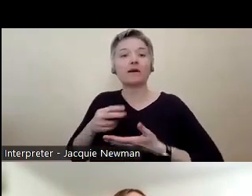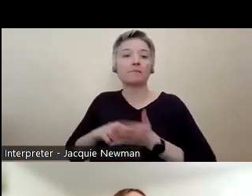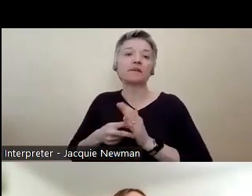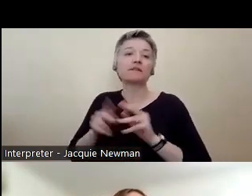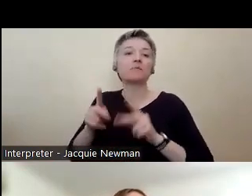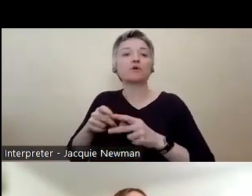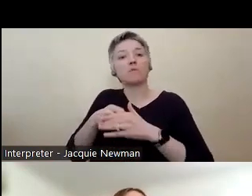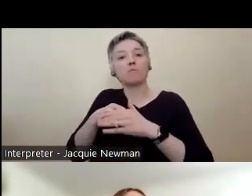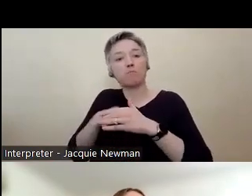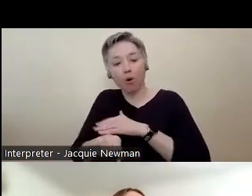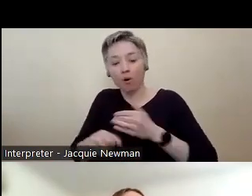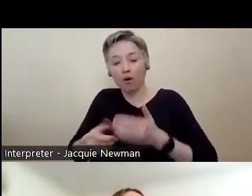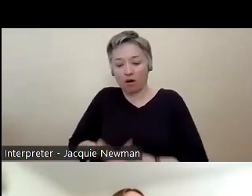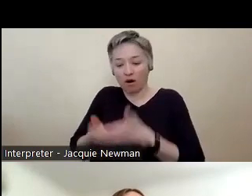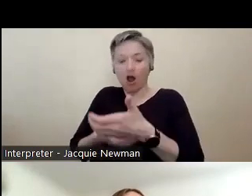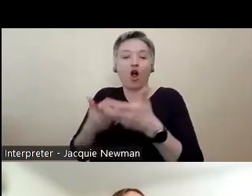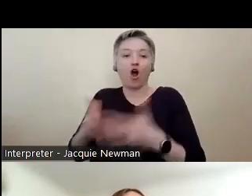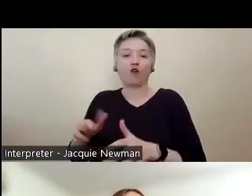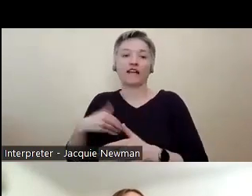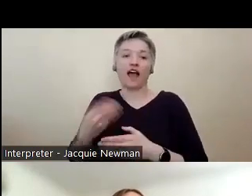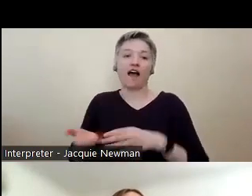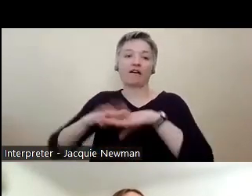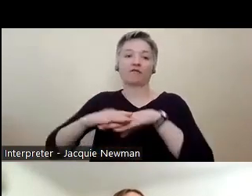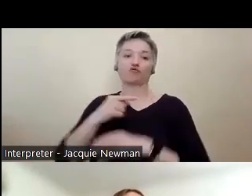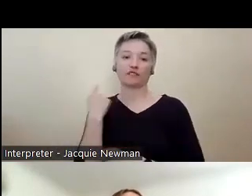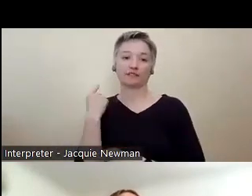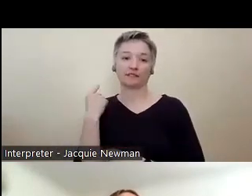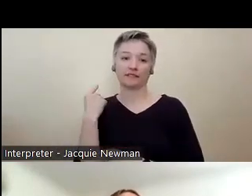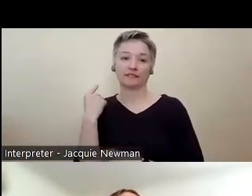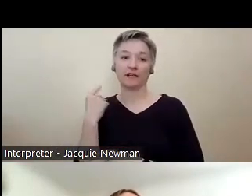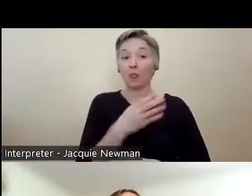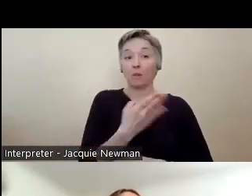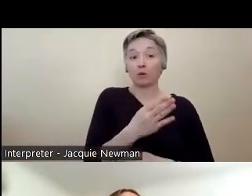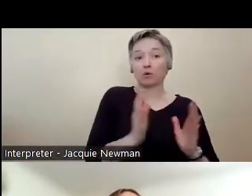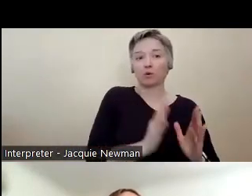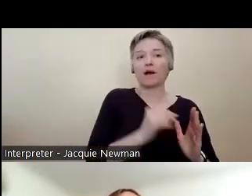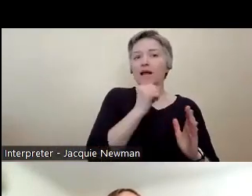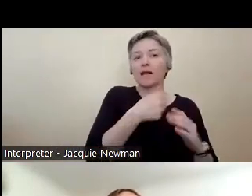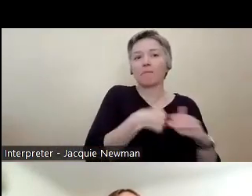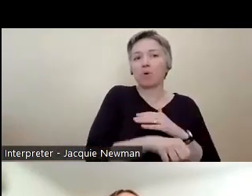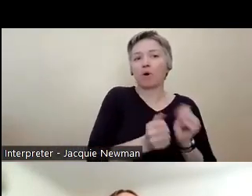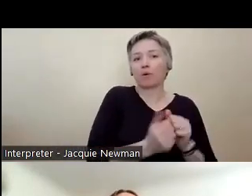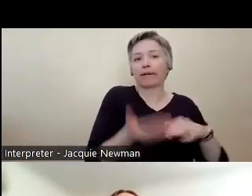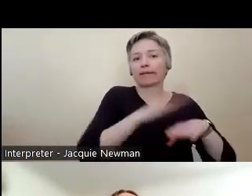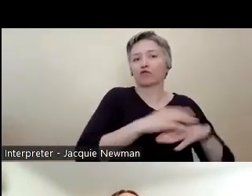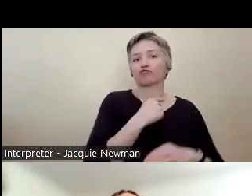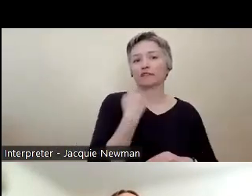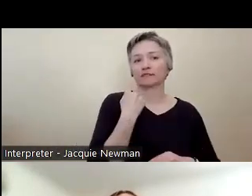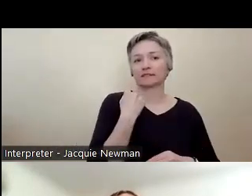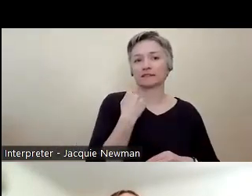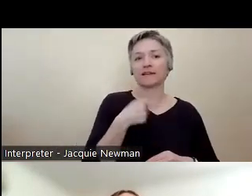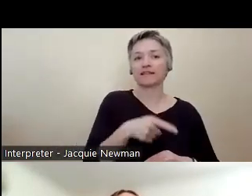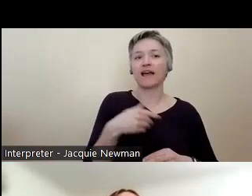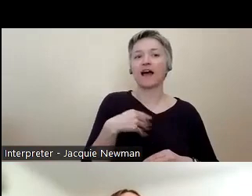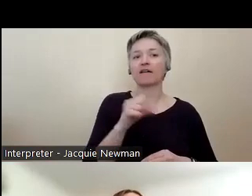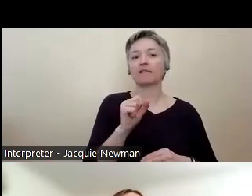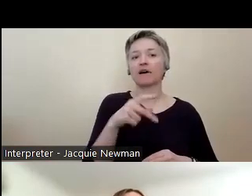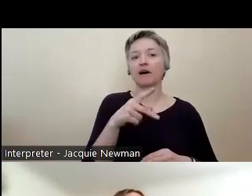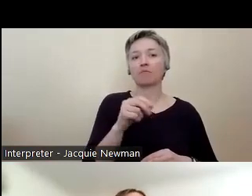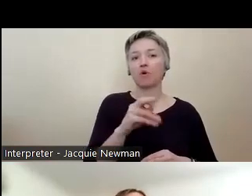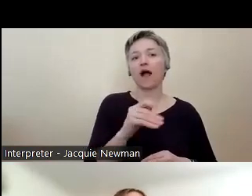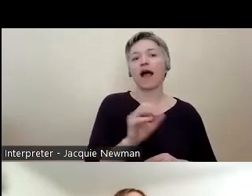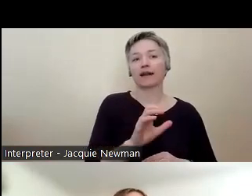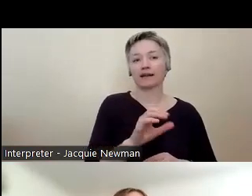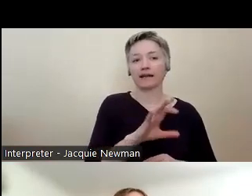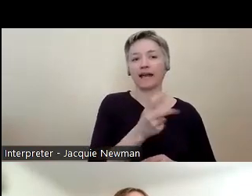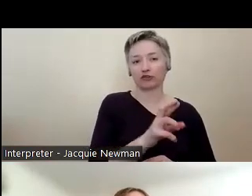increased risk for cancer. This person was not born with that increased risk. They just happened to have a sporadic cancer, whereas this person was born with that